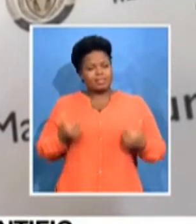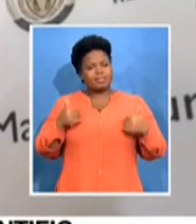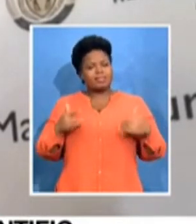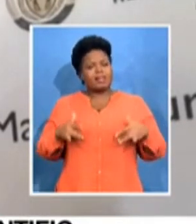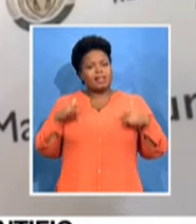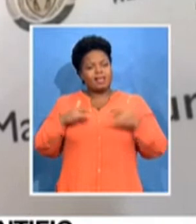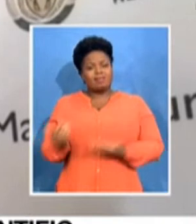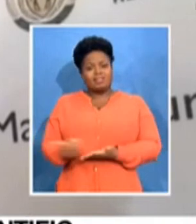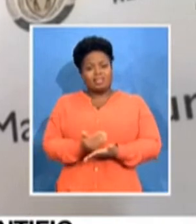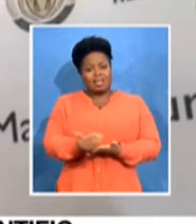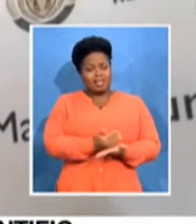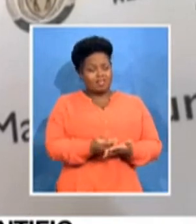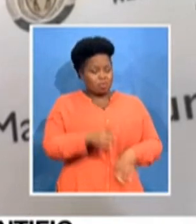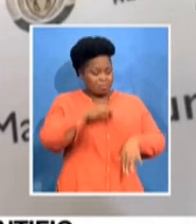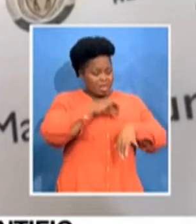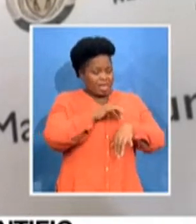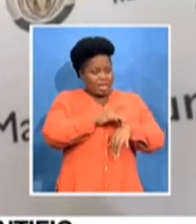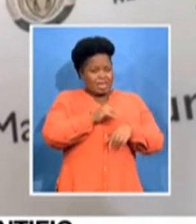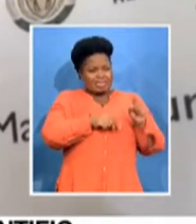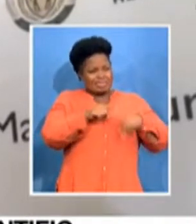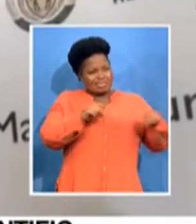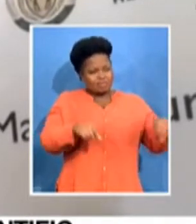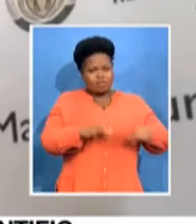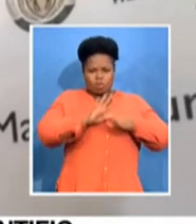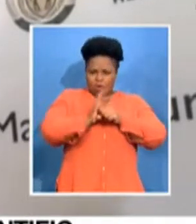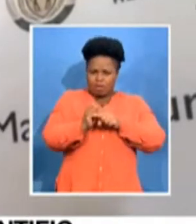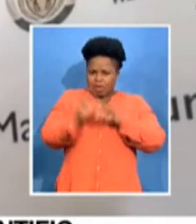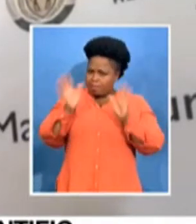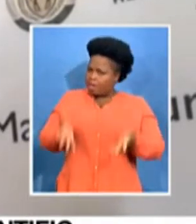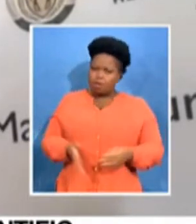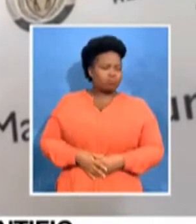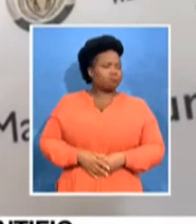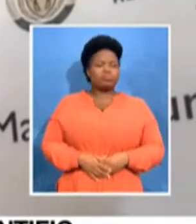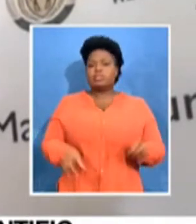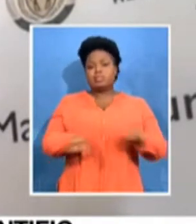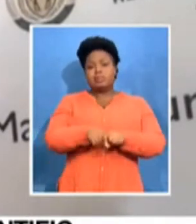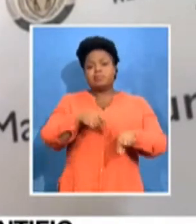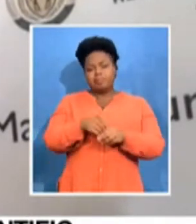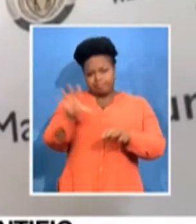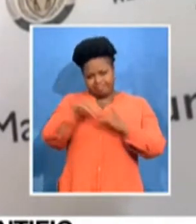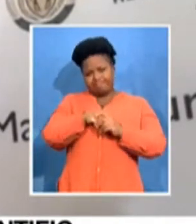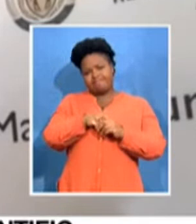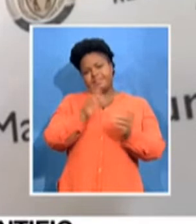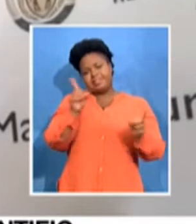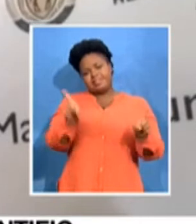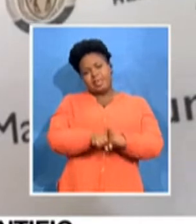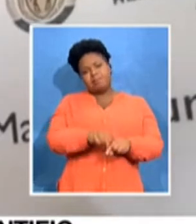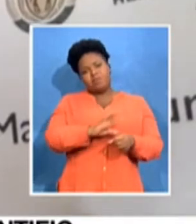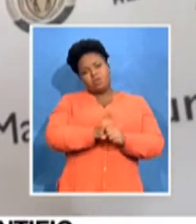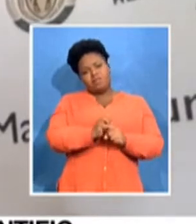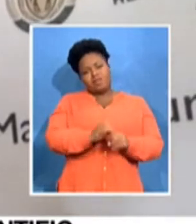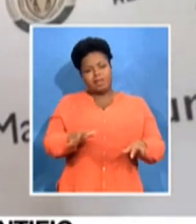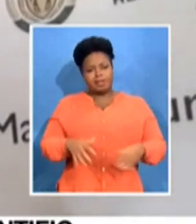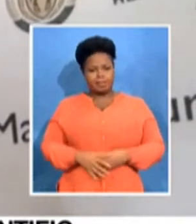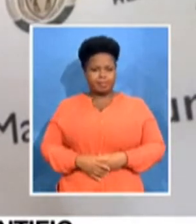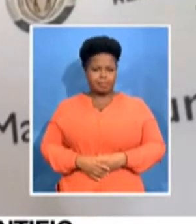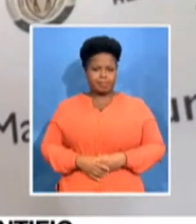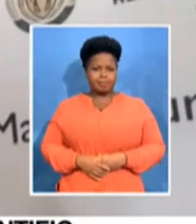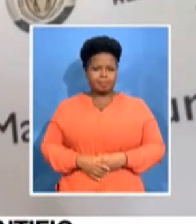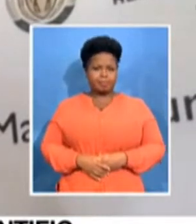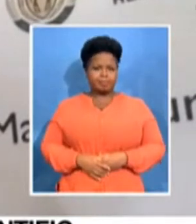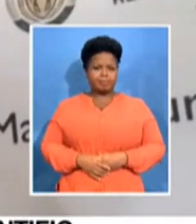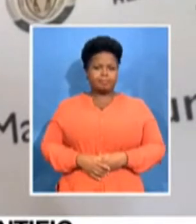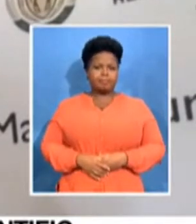COVID-19, but obviously including COVID-19 at the moment. In this regard, our researchers